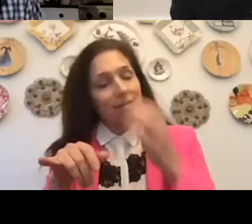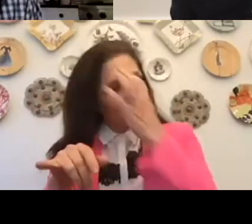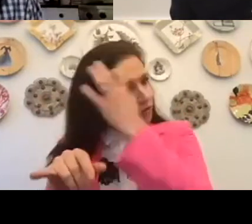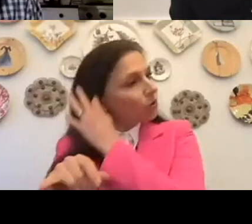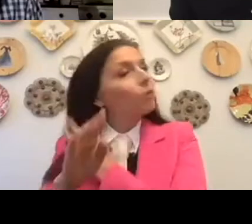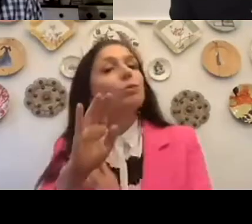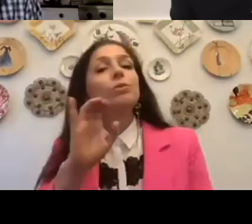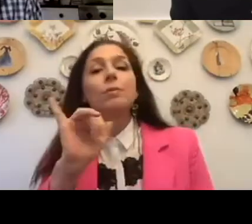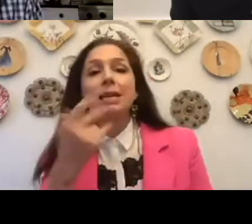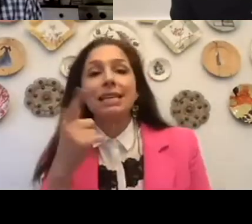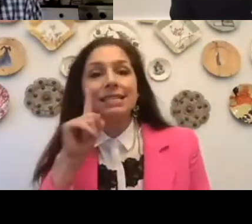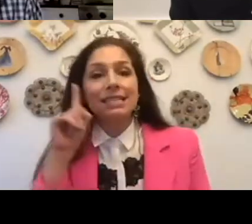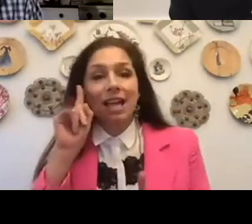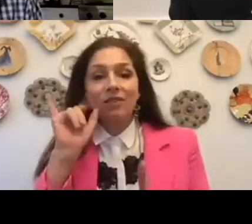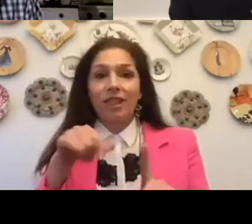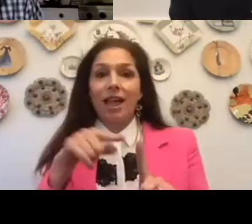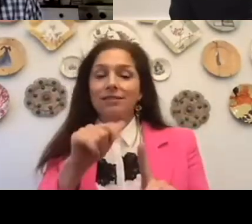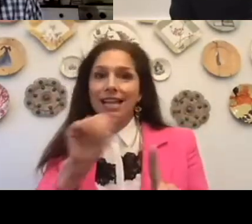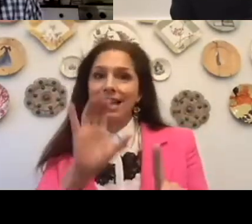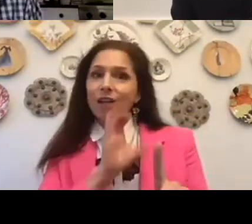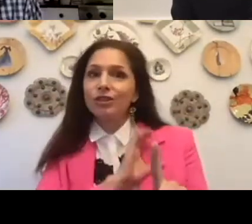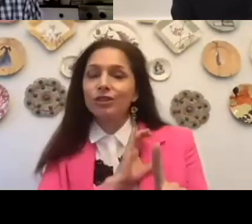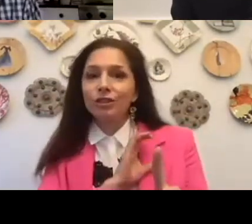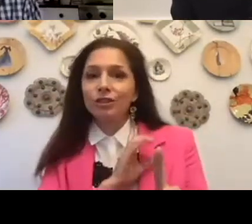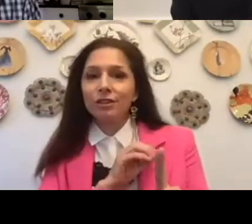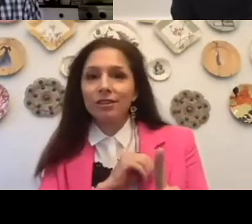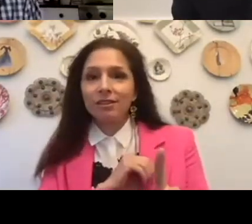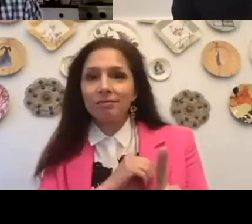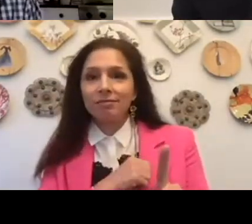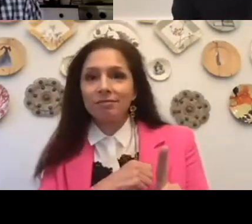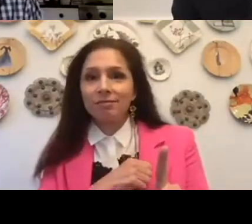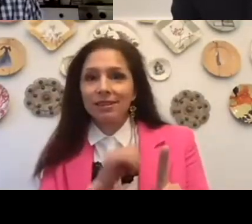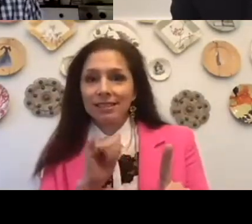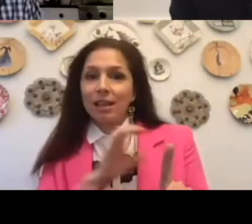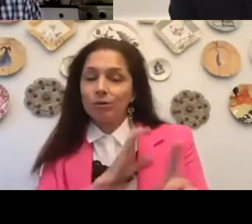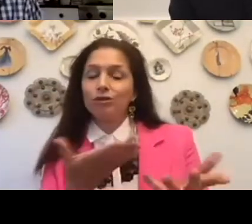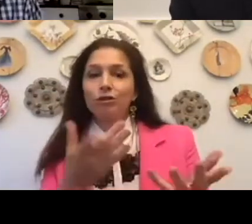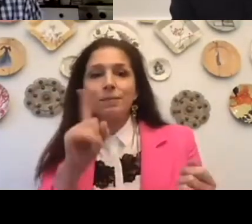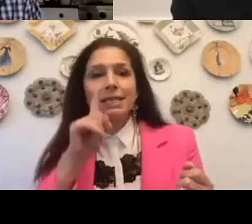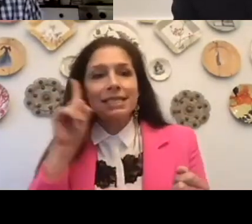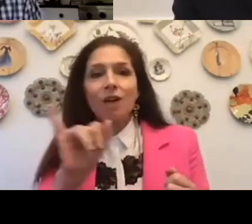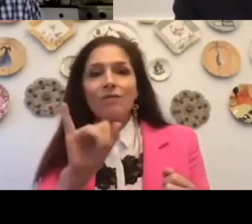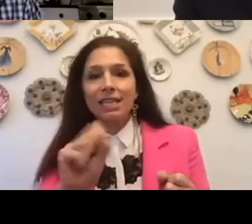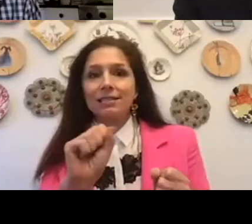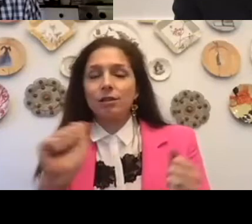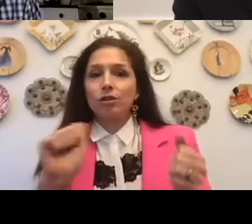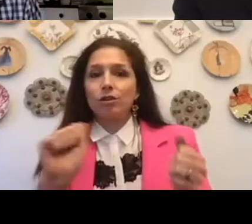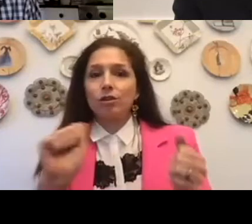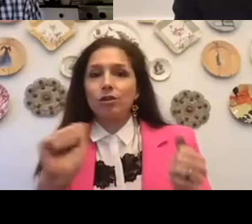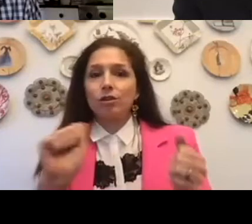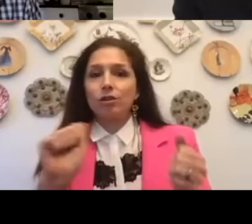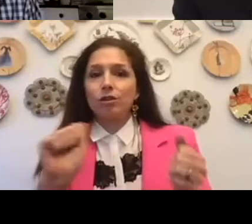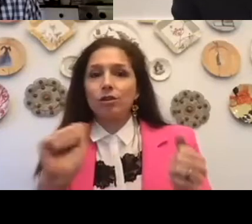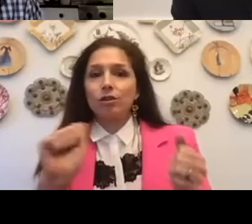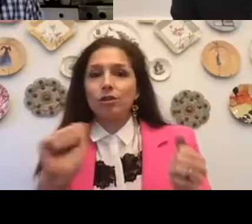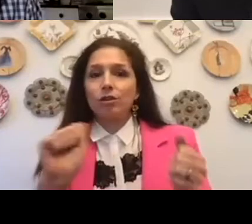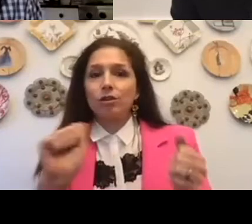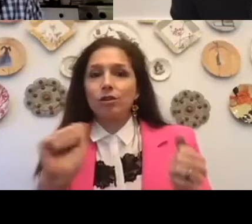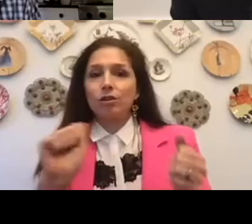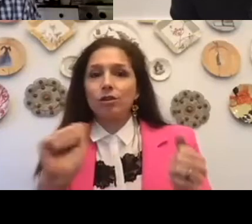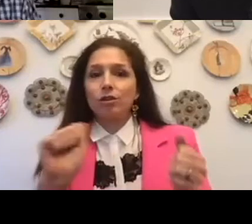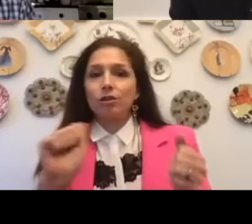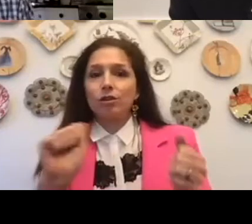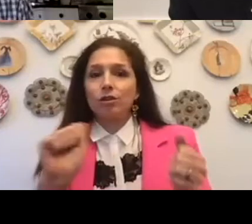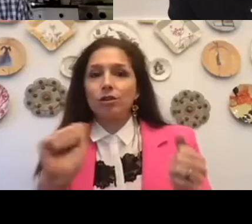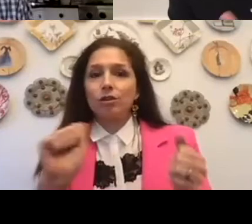people would think that being deaf as a was the character. Like being deaf is